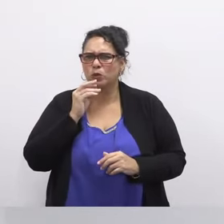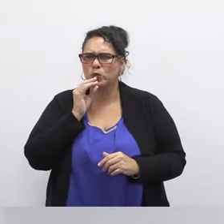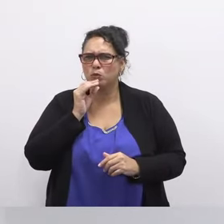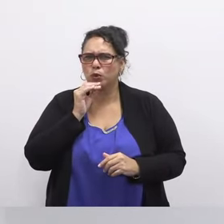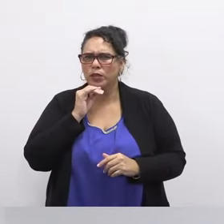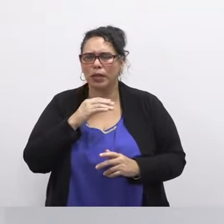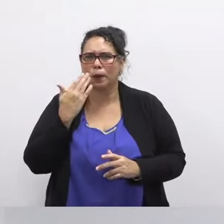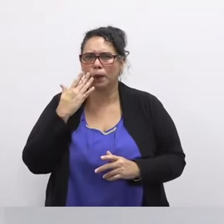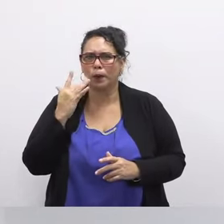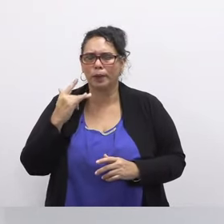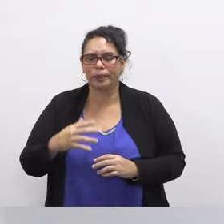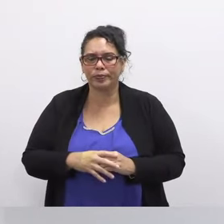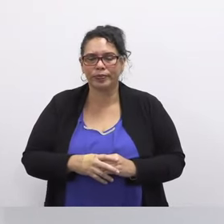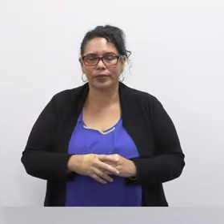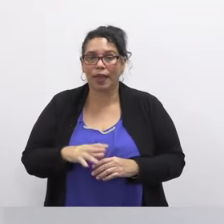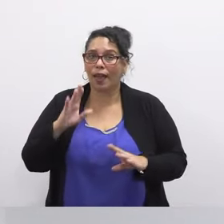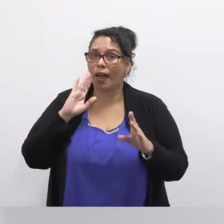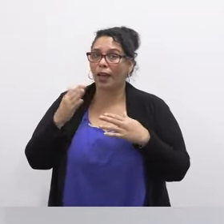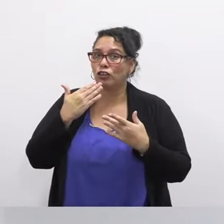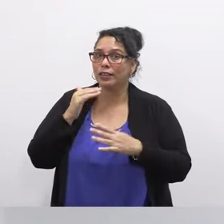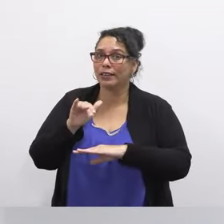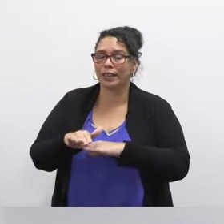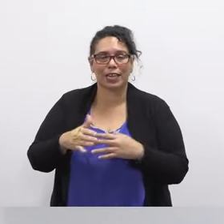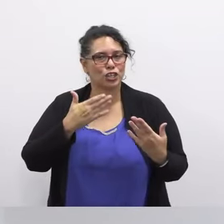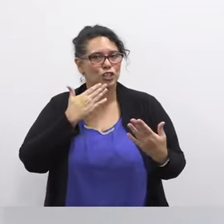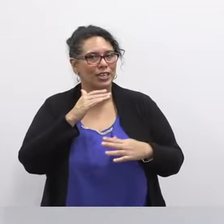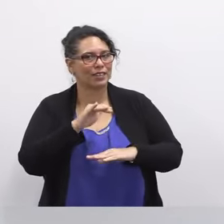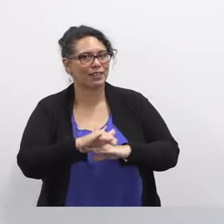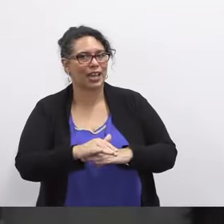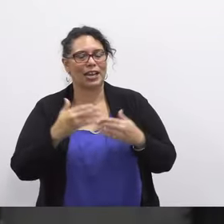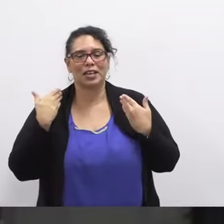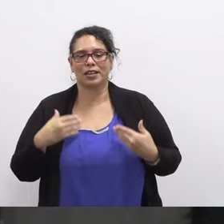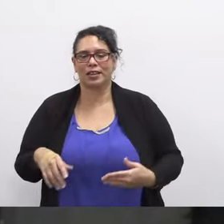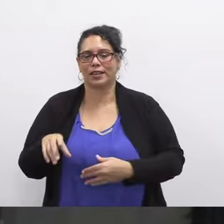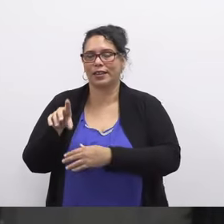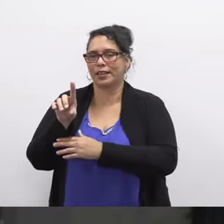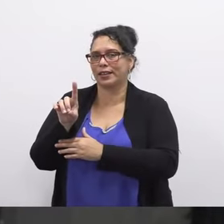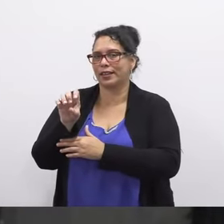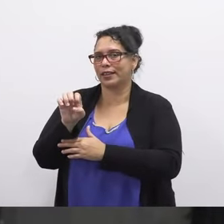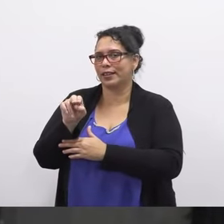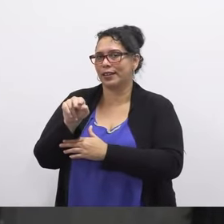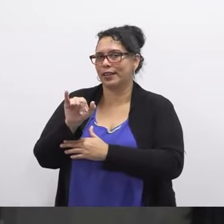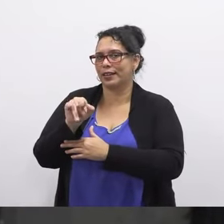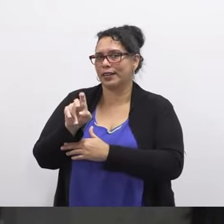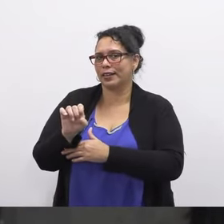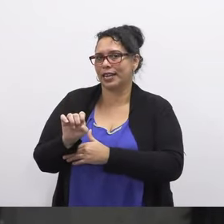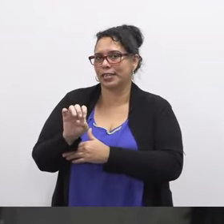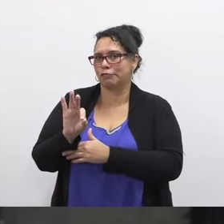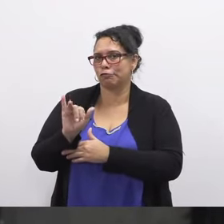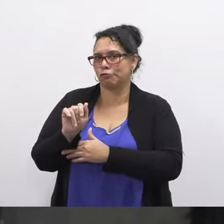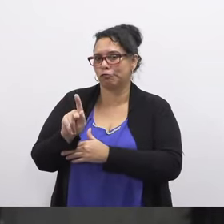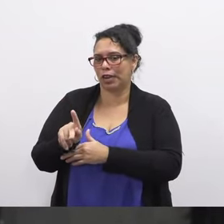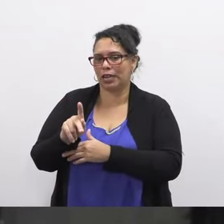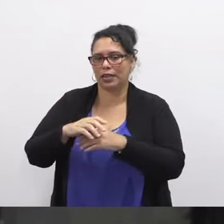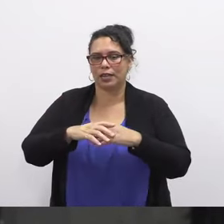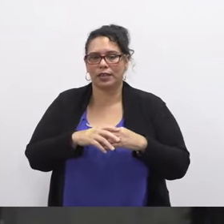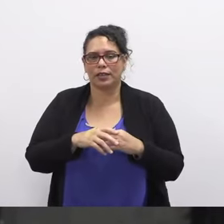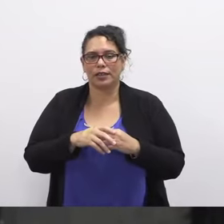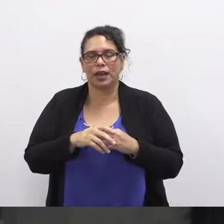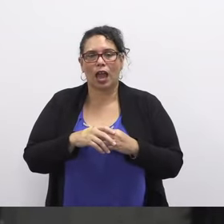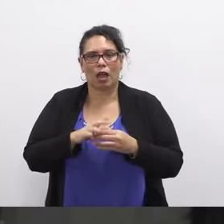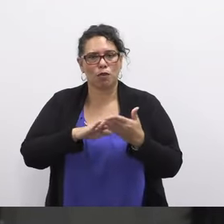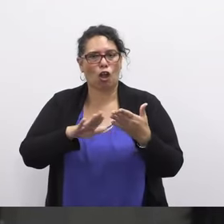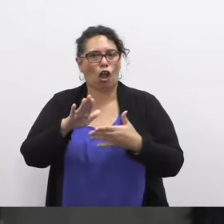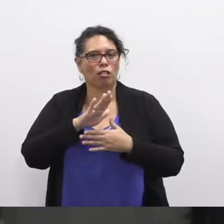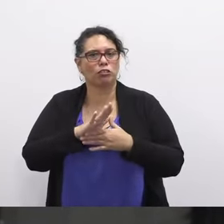Hi, good evening. Good evening. My name is Denise Frank. I'm a college educated and have a Master's of Science in